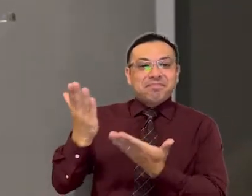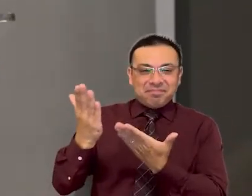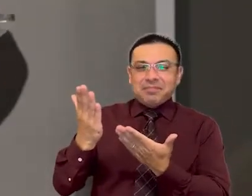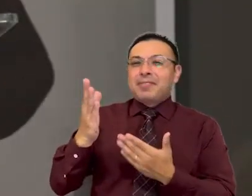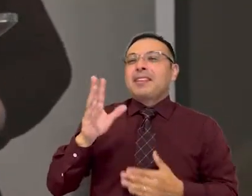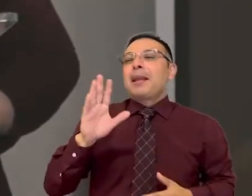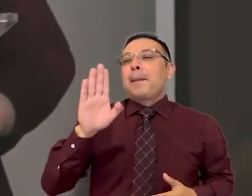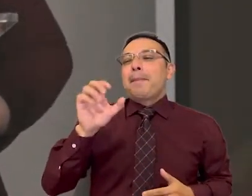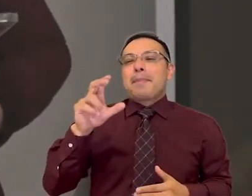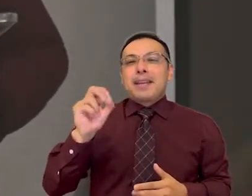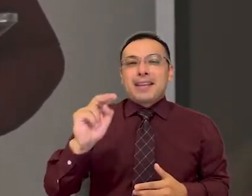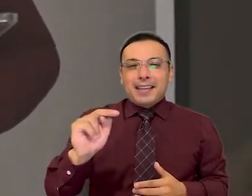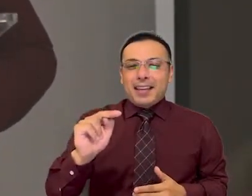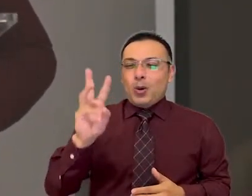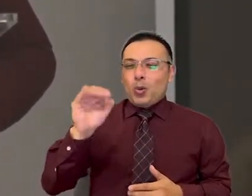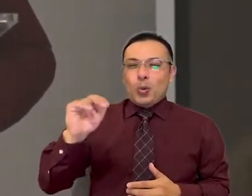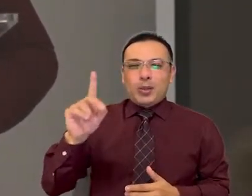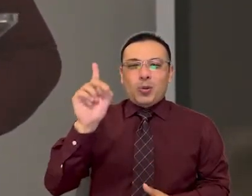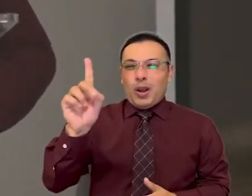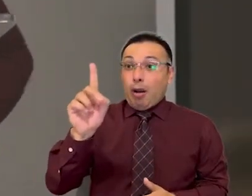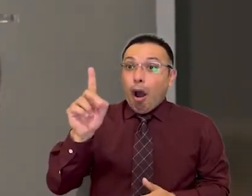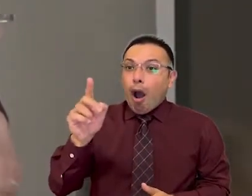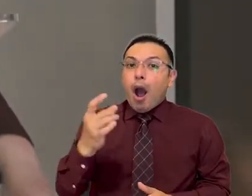jealous. I feel like a house cat.